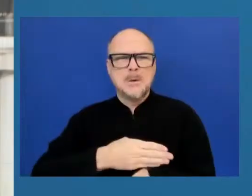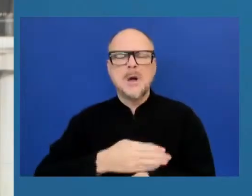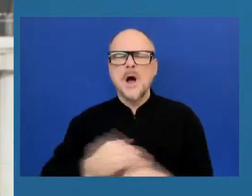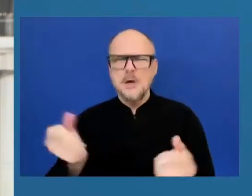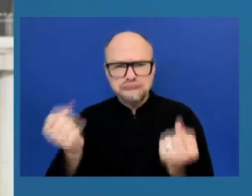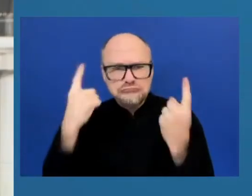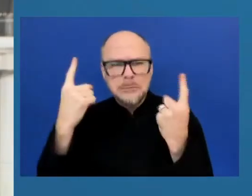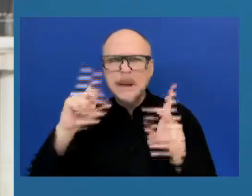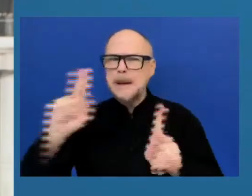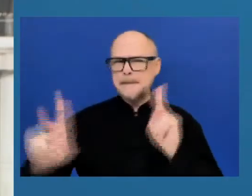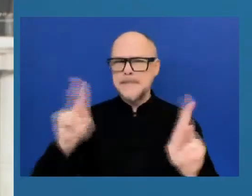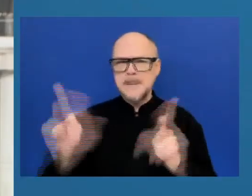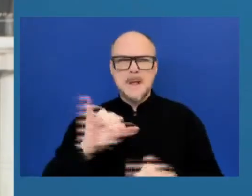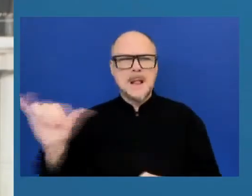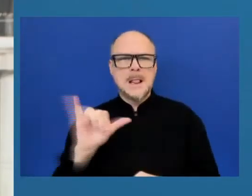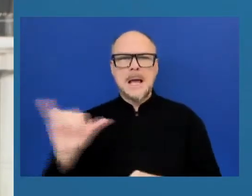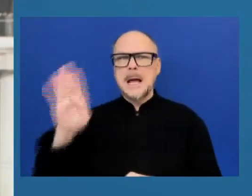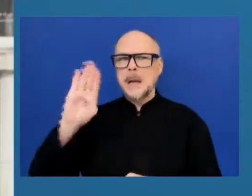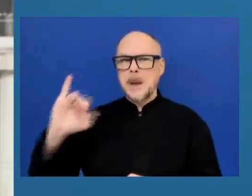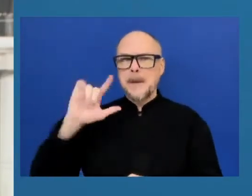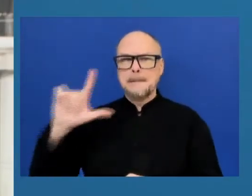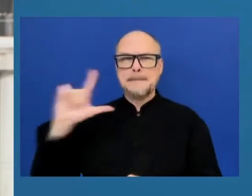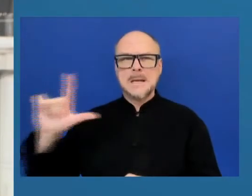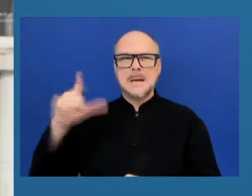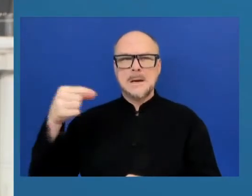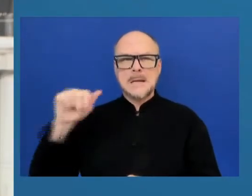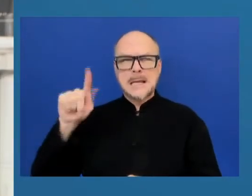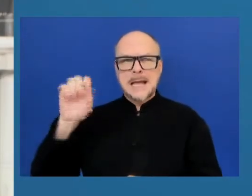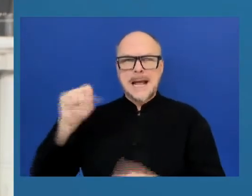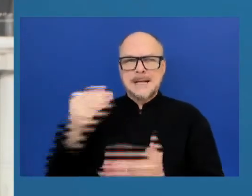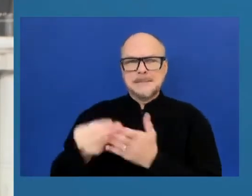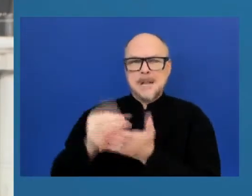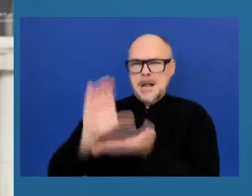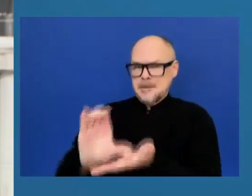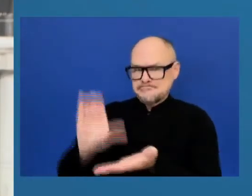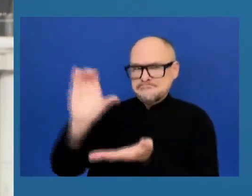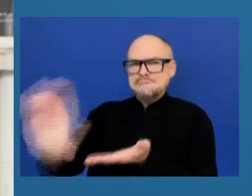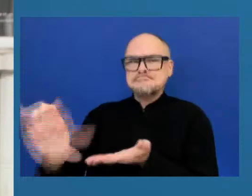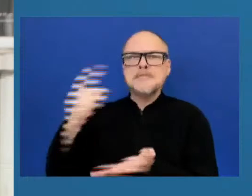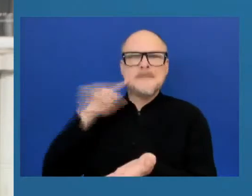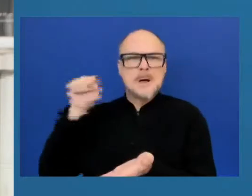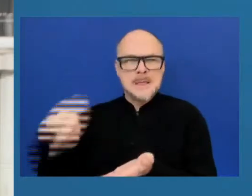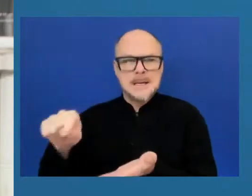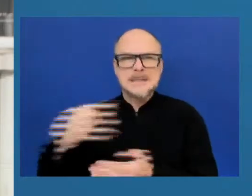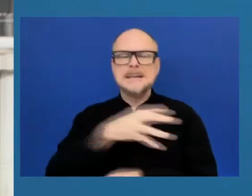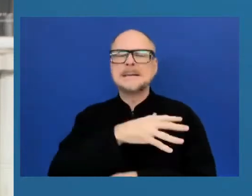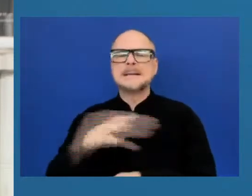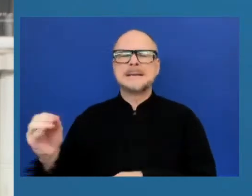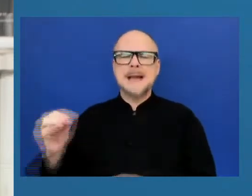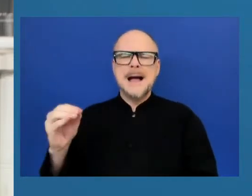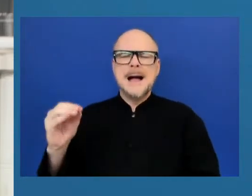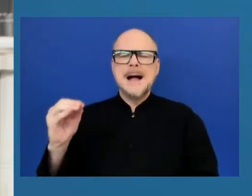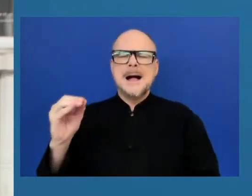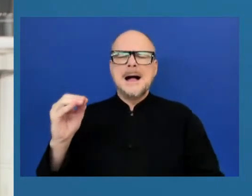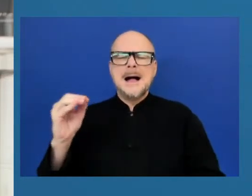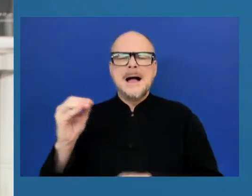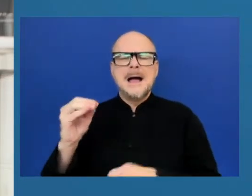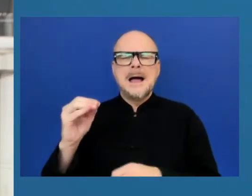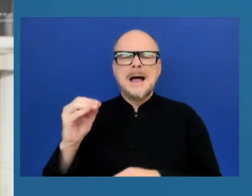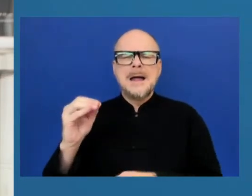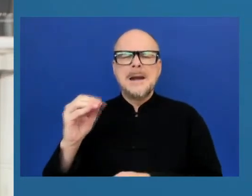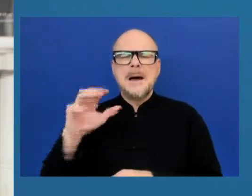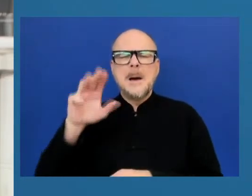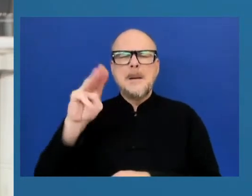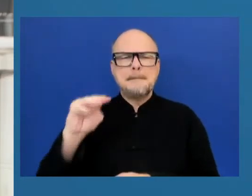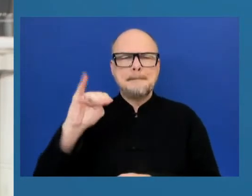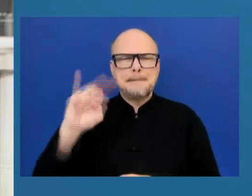investing in advanced reactors? Why is Microsoft bringing 3 Mile Island in Pennsylvania back online to power its